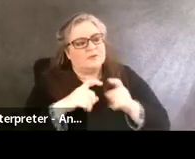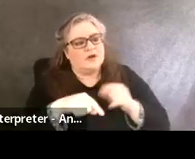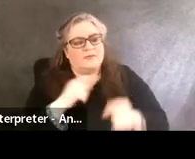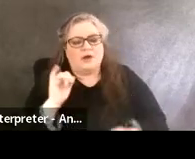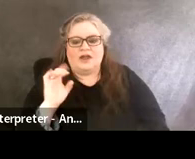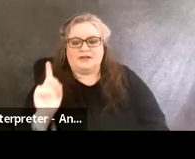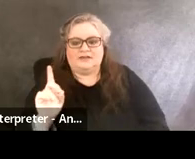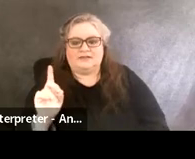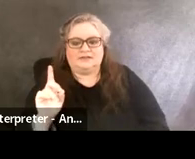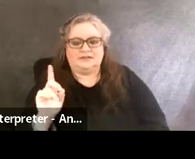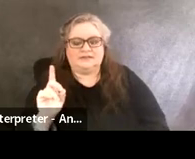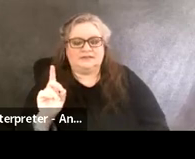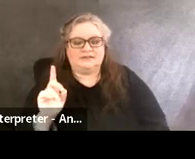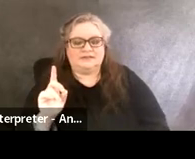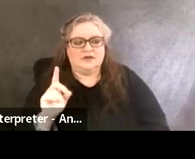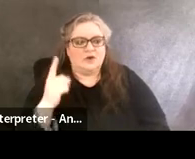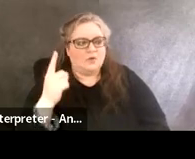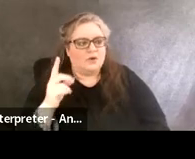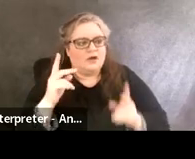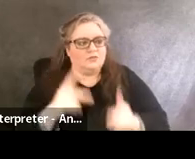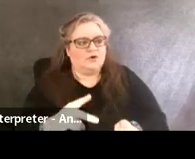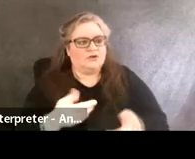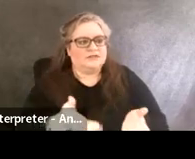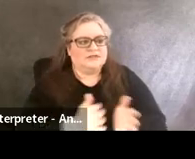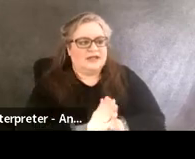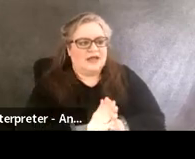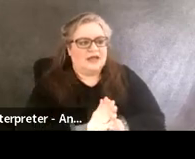IDs. One person has asked